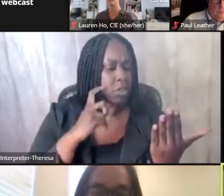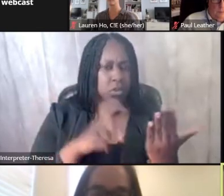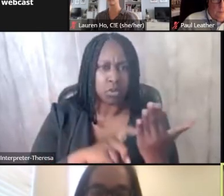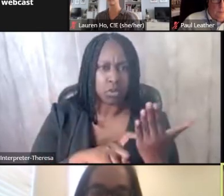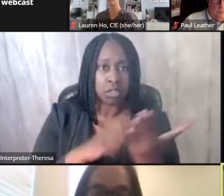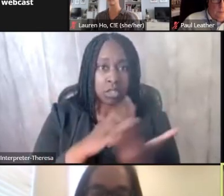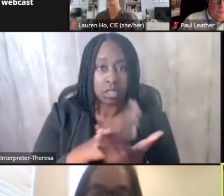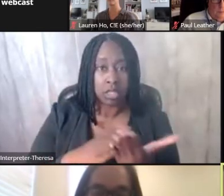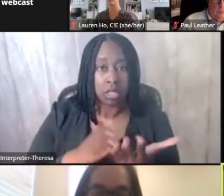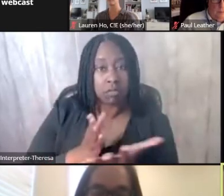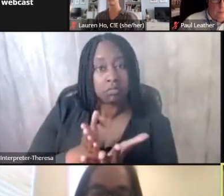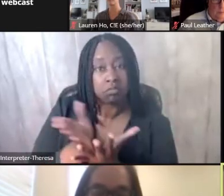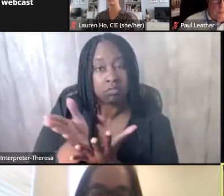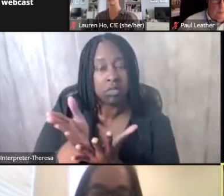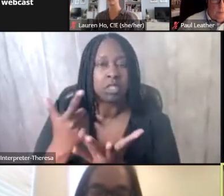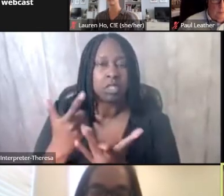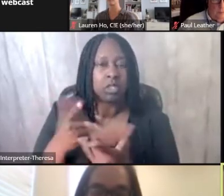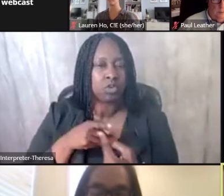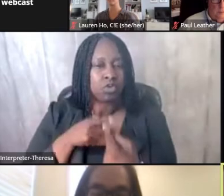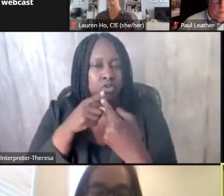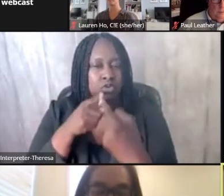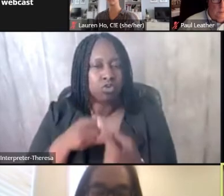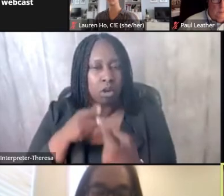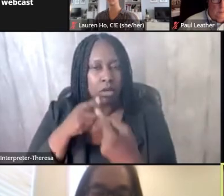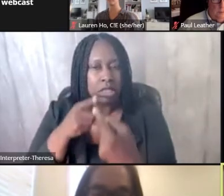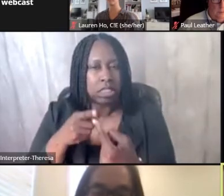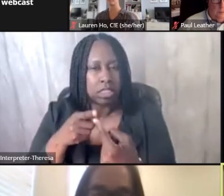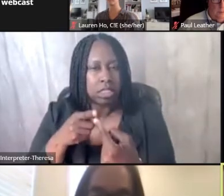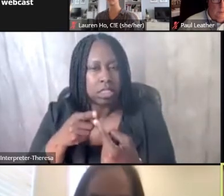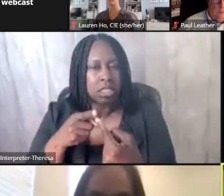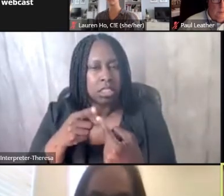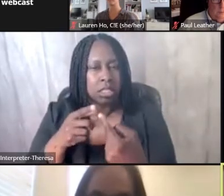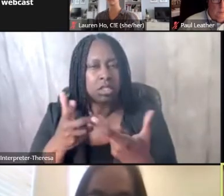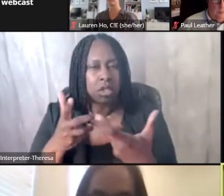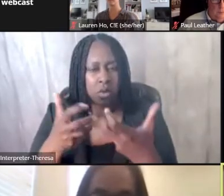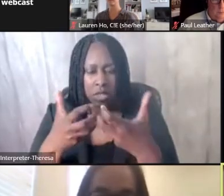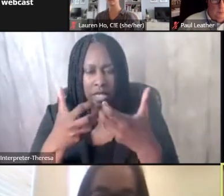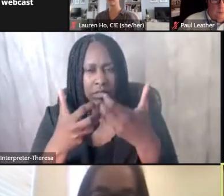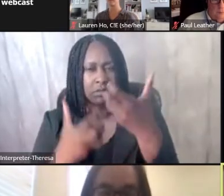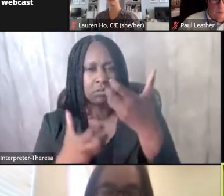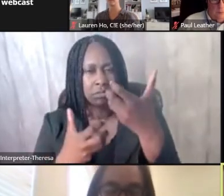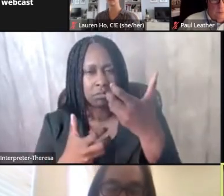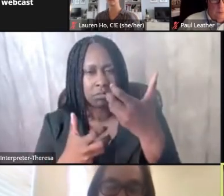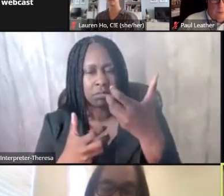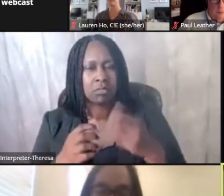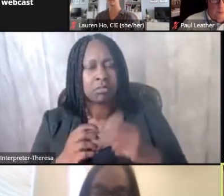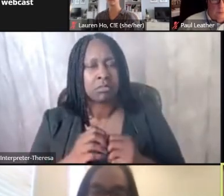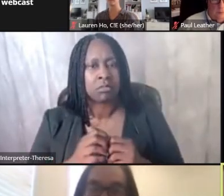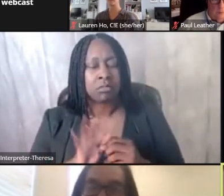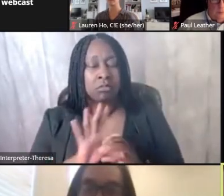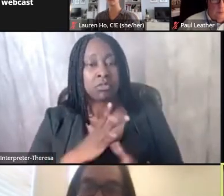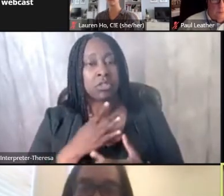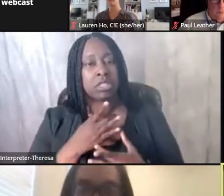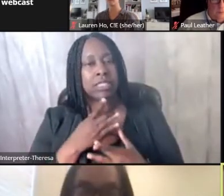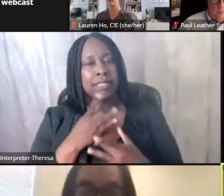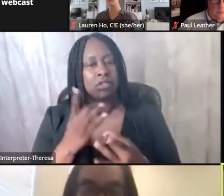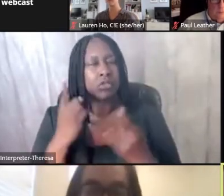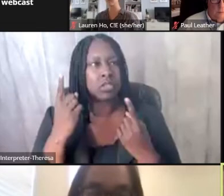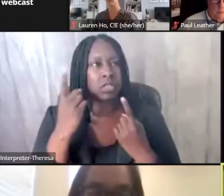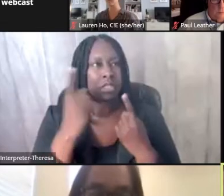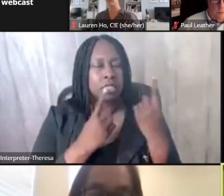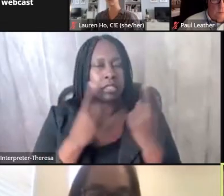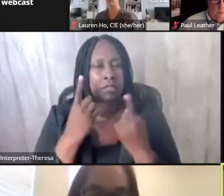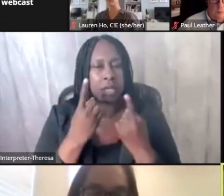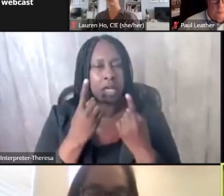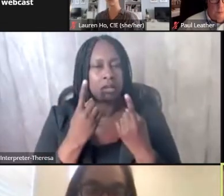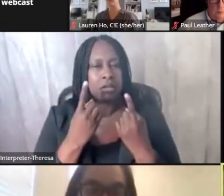So there's that disconnect there. So it's certainly interesting to think about the differences